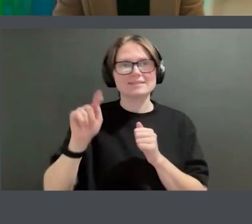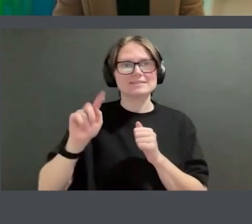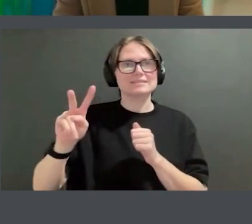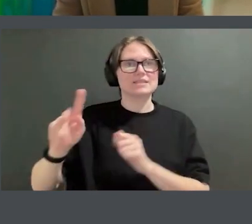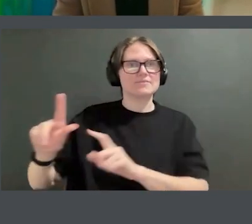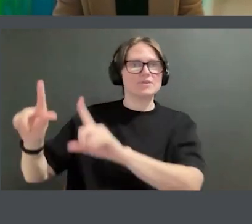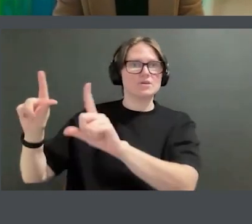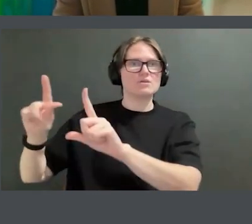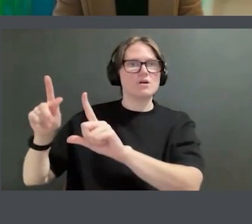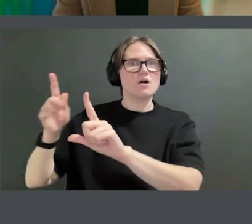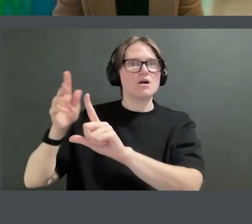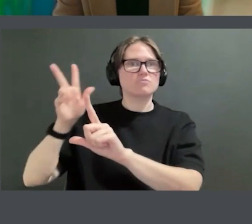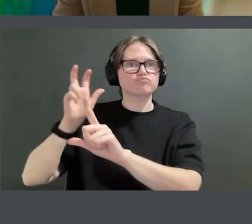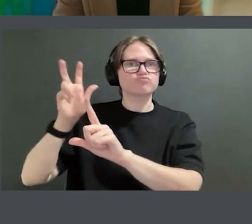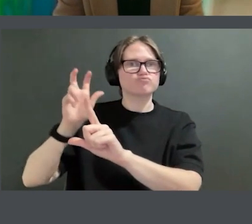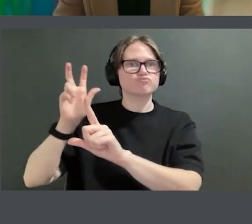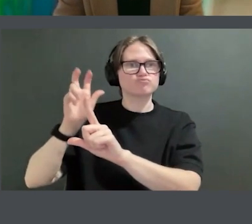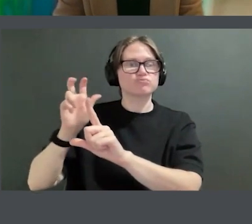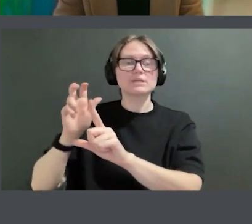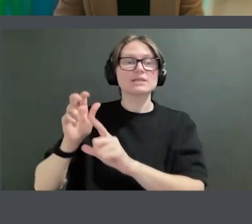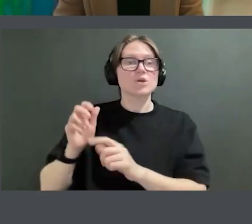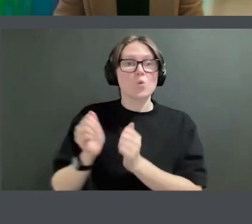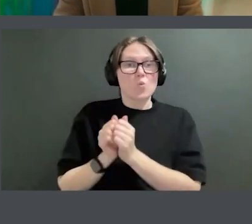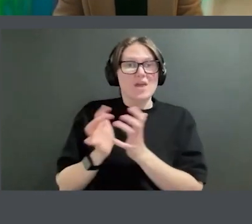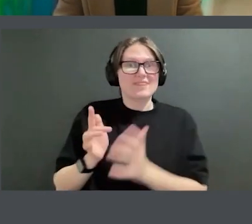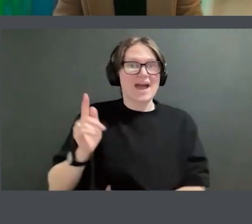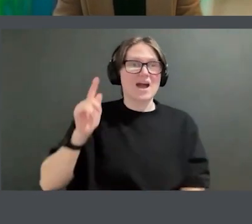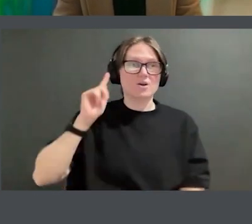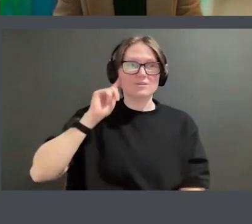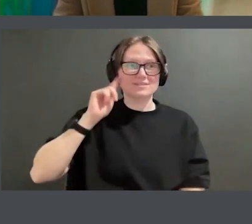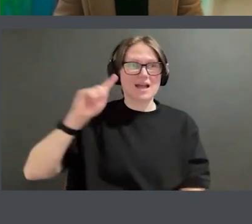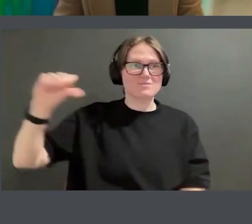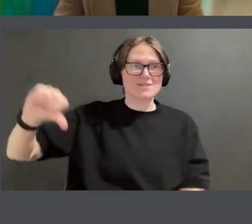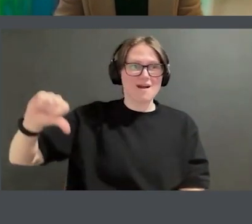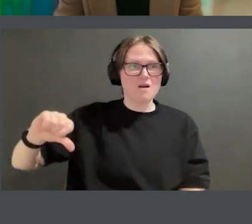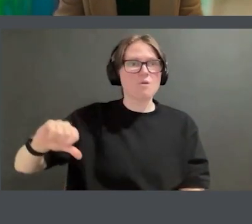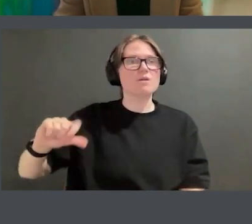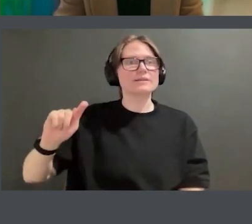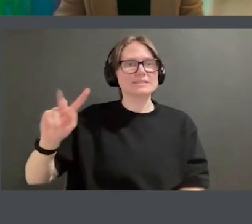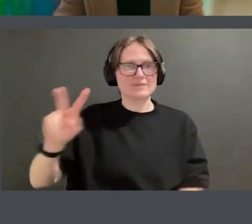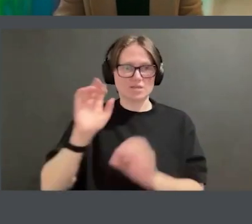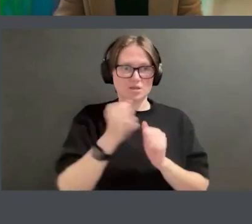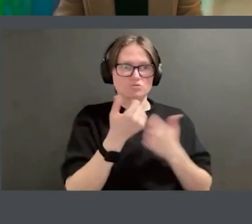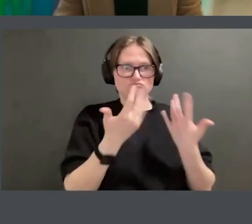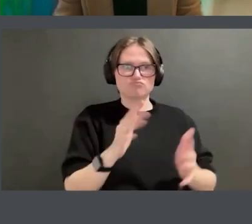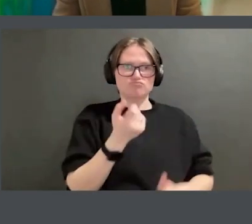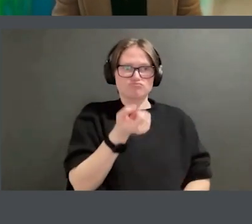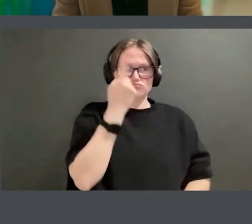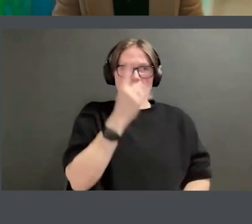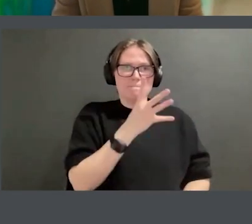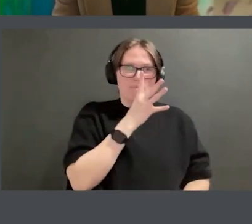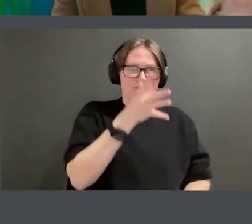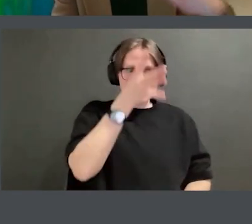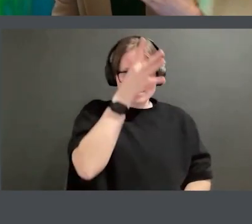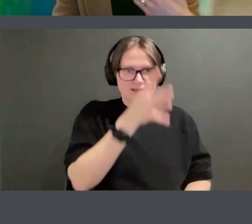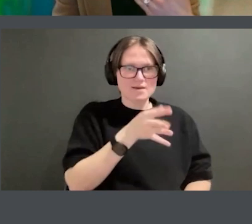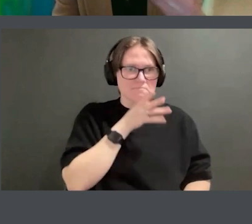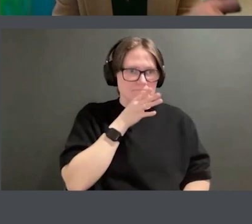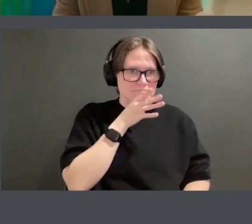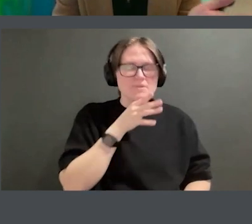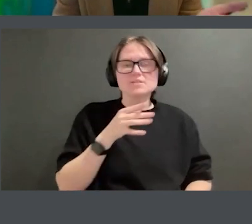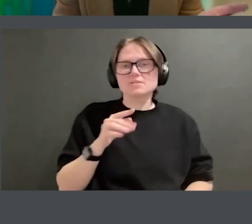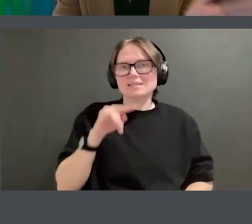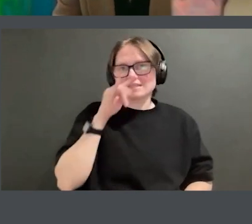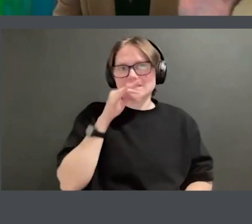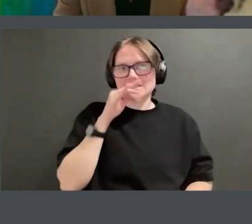TV on in the same room. Without turning the TV down, can you understand what your mom or dad is saying to you? And kids are